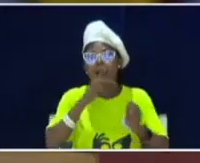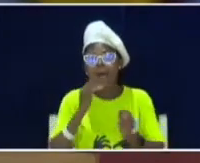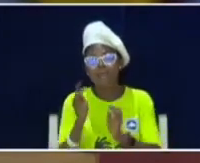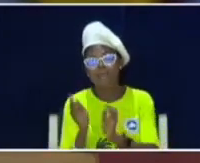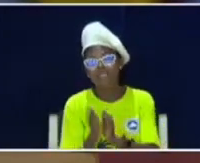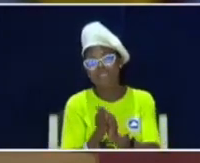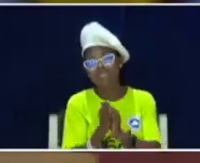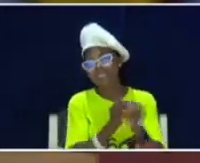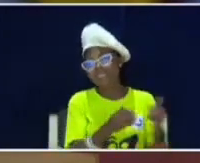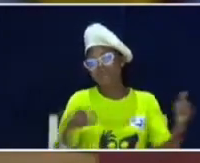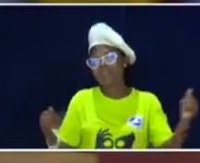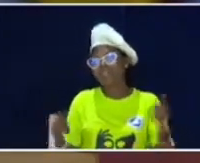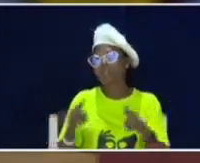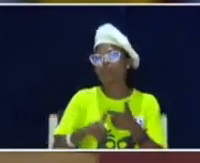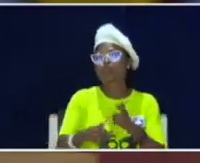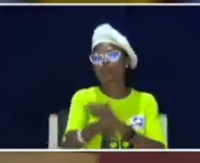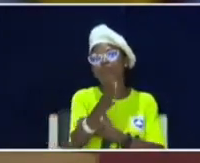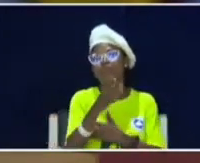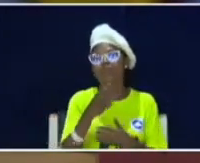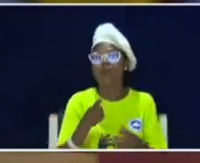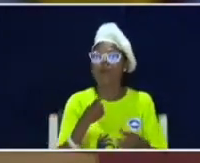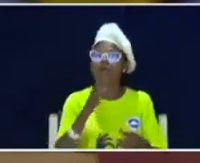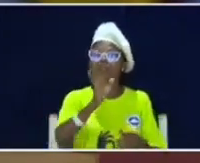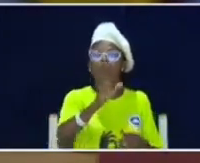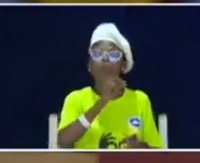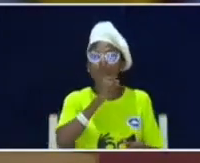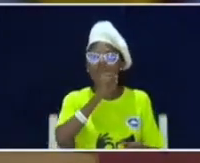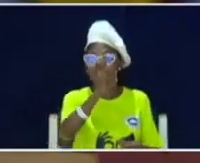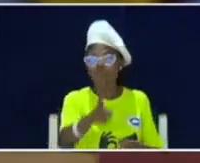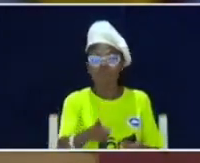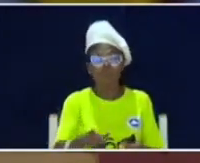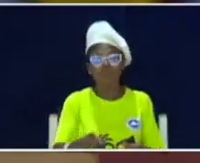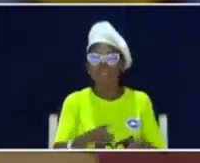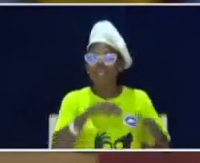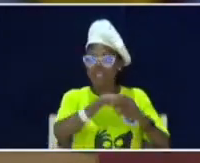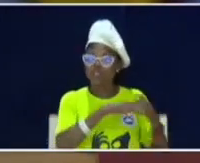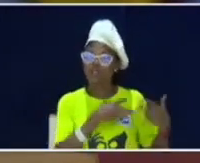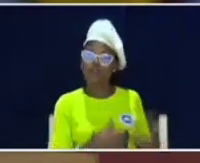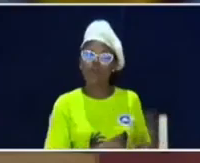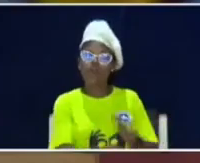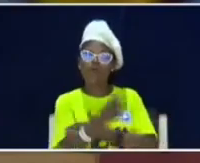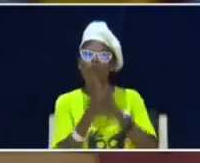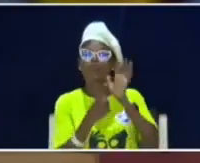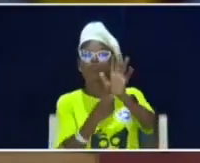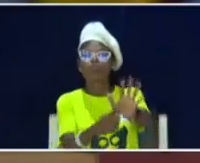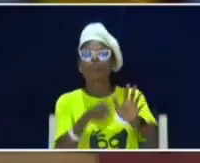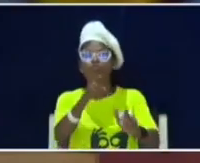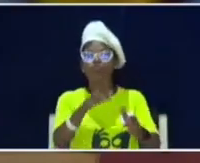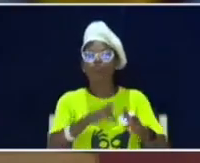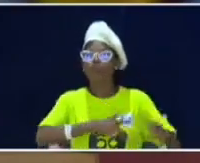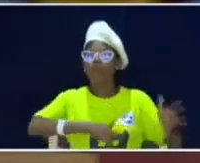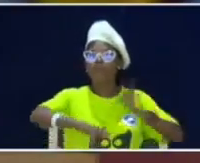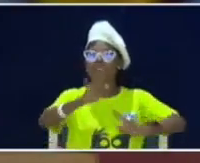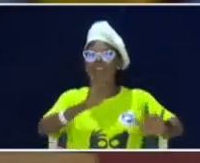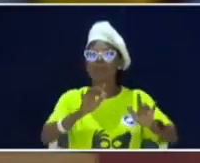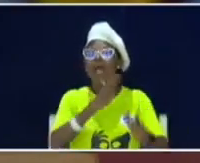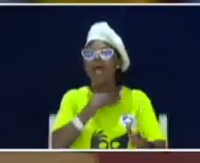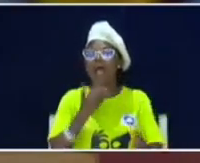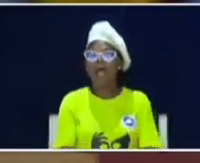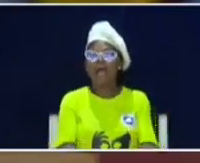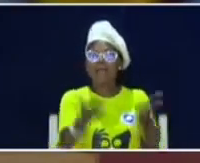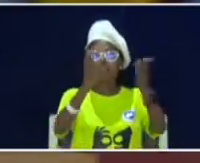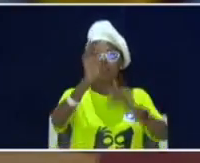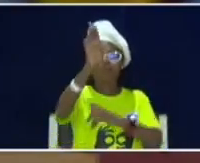God. With genuine repentance in your hearts, the Lord will begin to show you mercy and raise you up out of the